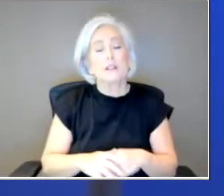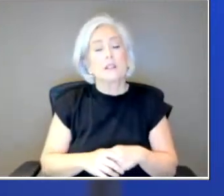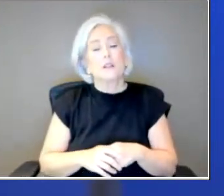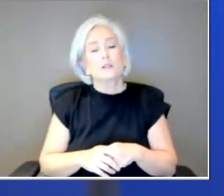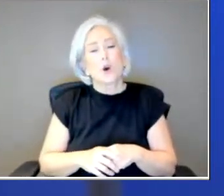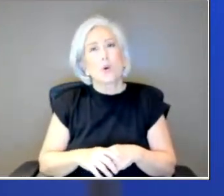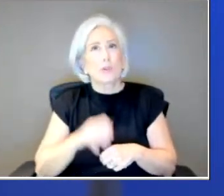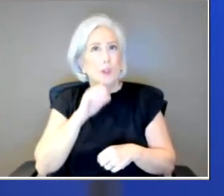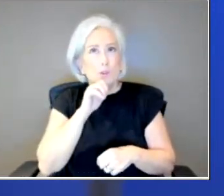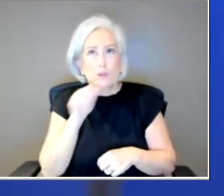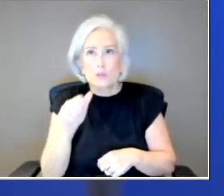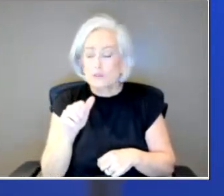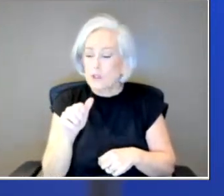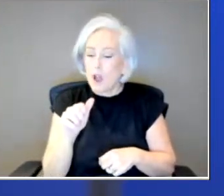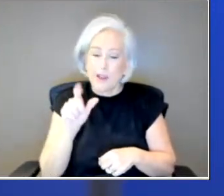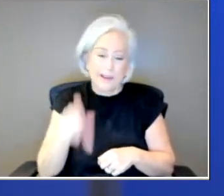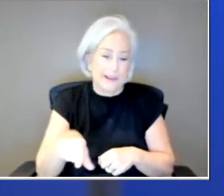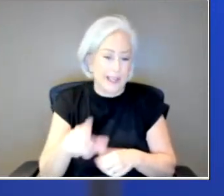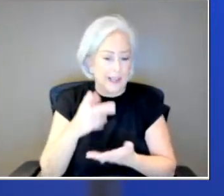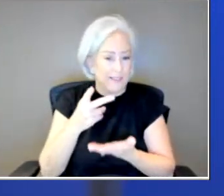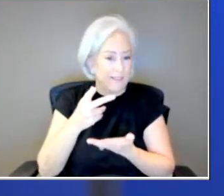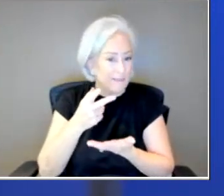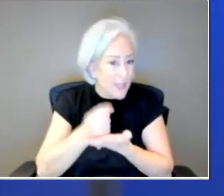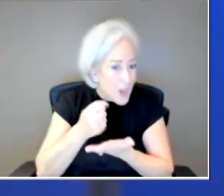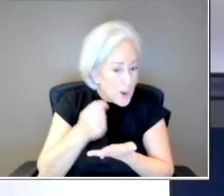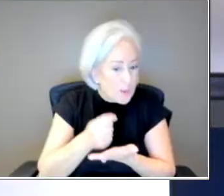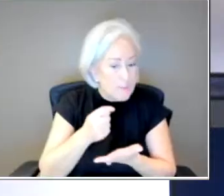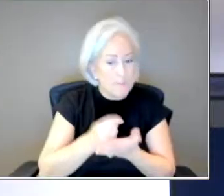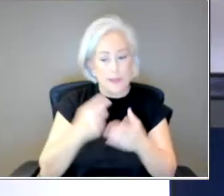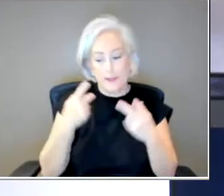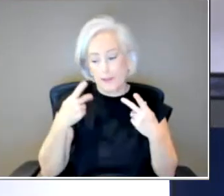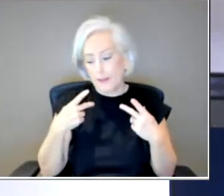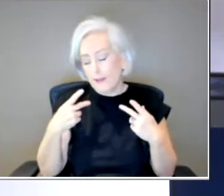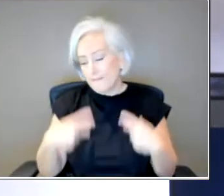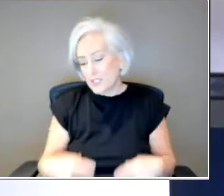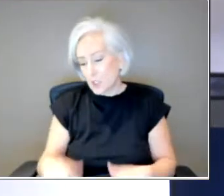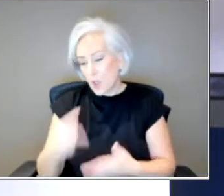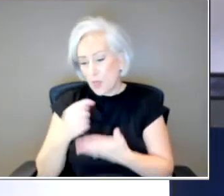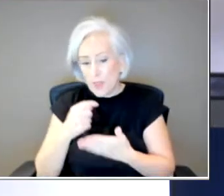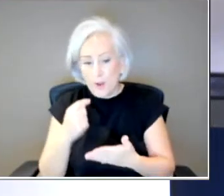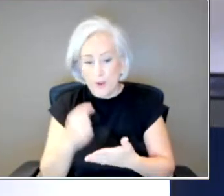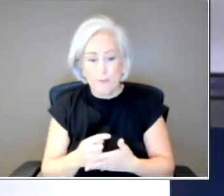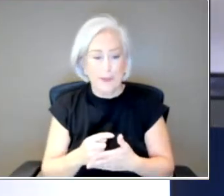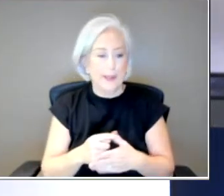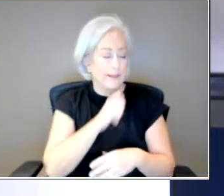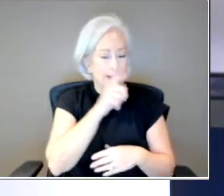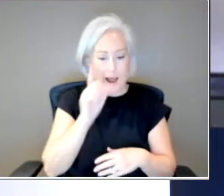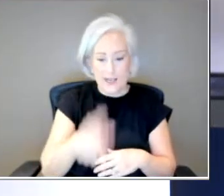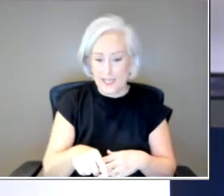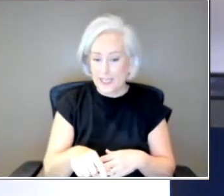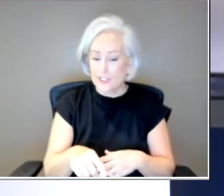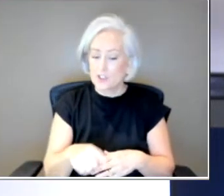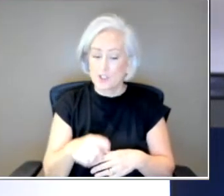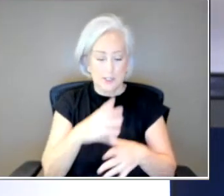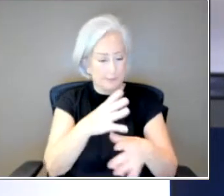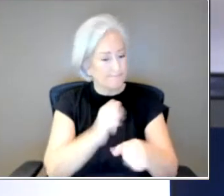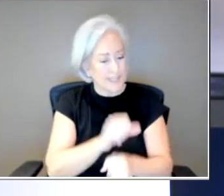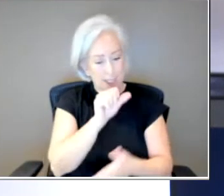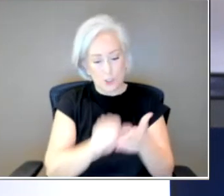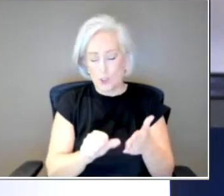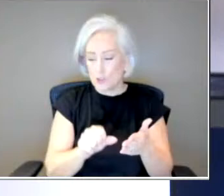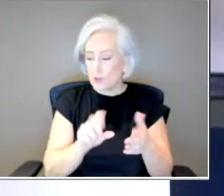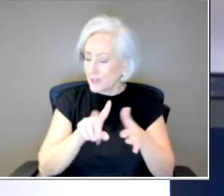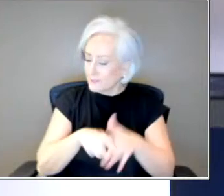physical therapy or rehab or anything like that you would have with a big surgery. That was the point. Get after it. Yeah, Get the surgery and get back to life. Yeah. We had mentioned this bridges the